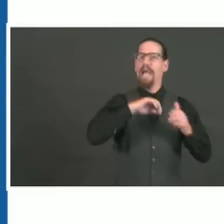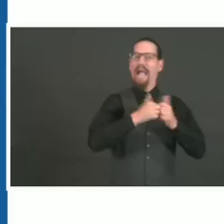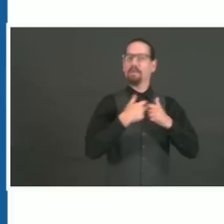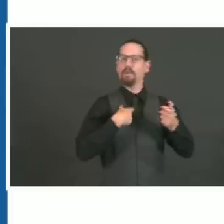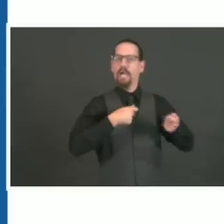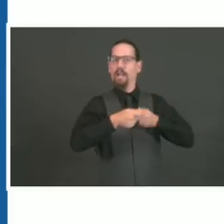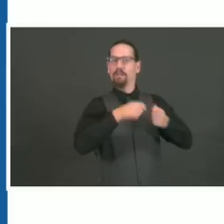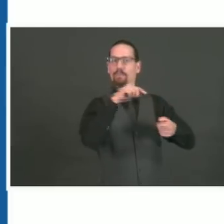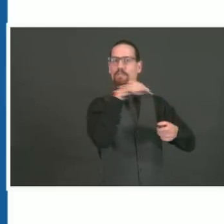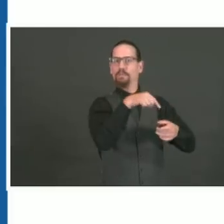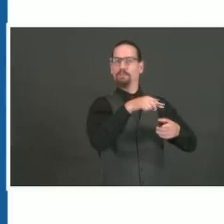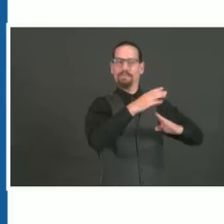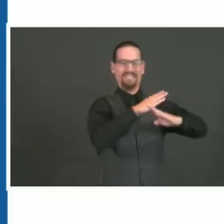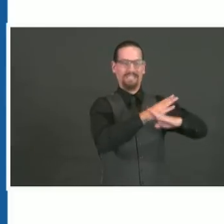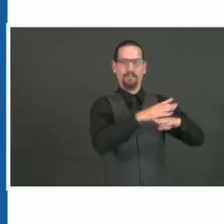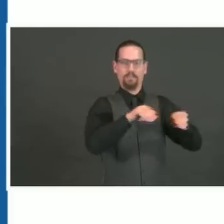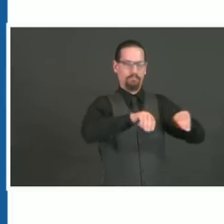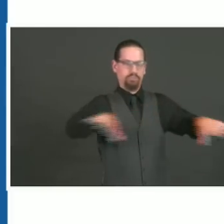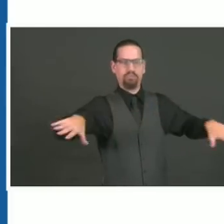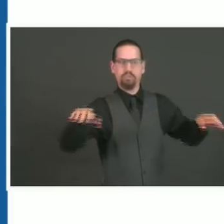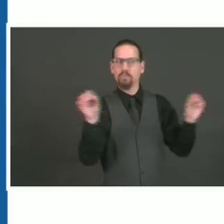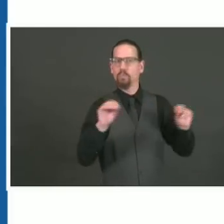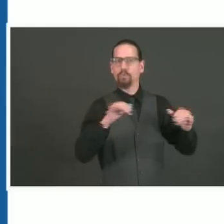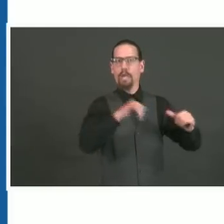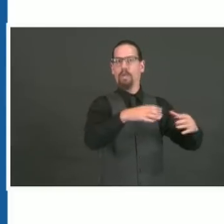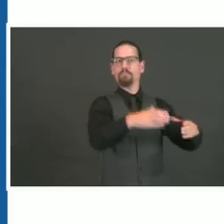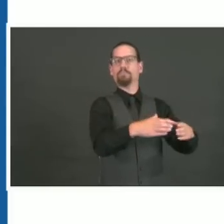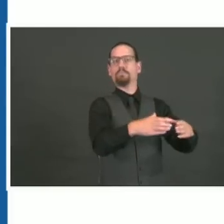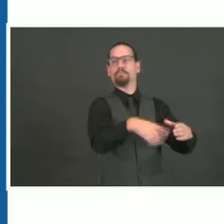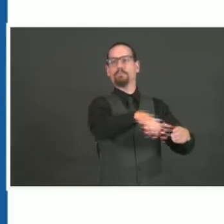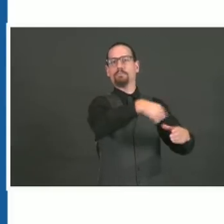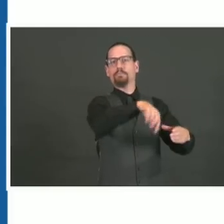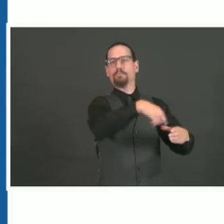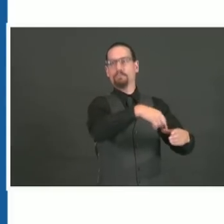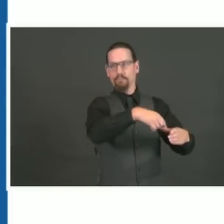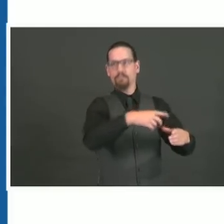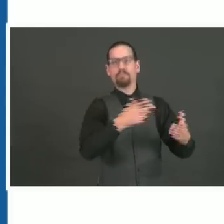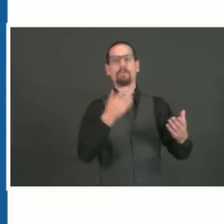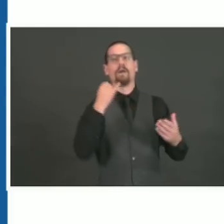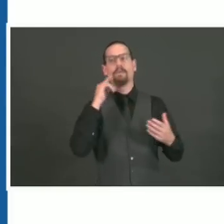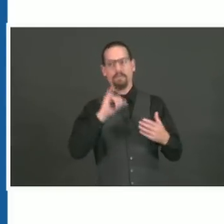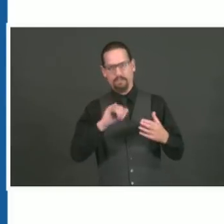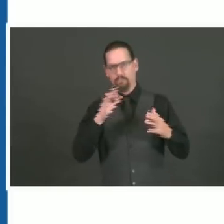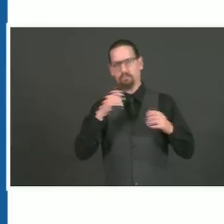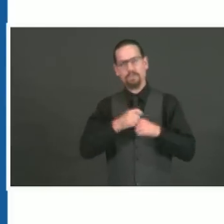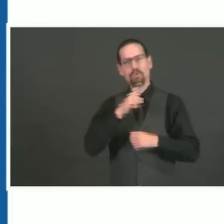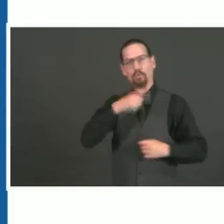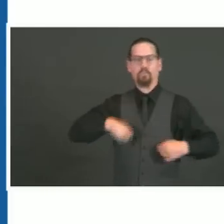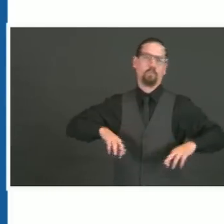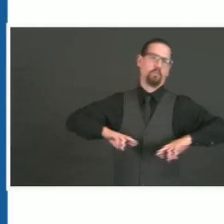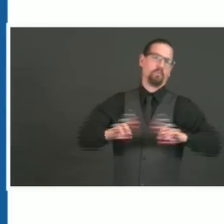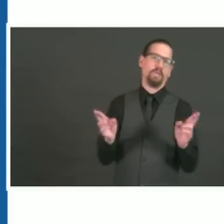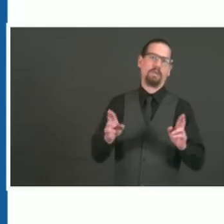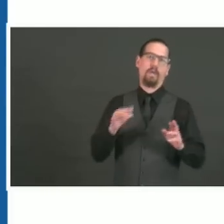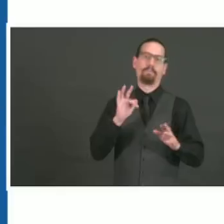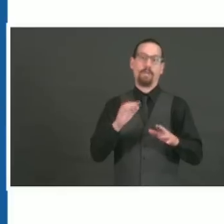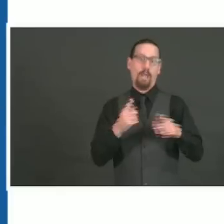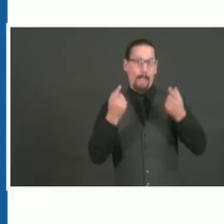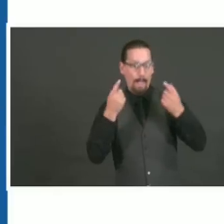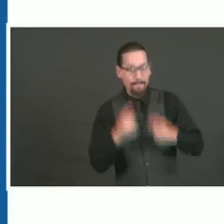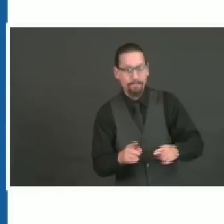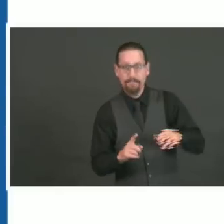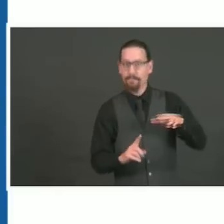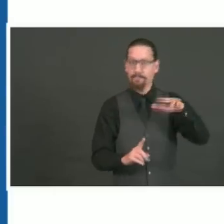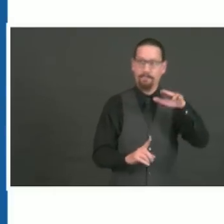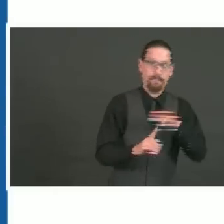what the system's designed to handle. We expect to see that. We're ready for it. We're ready to contain it. We're ready to do testing. We're ready to